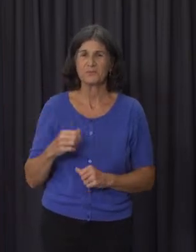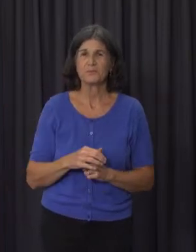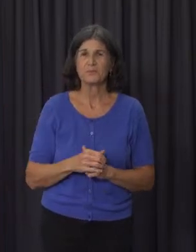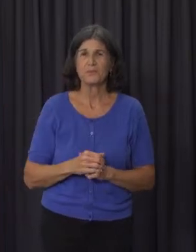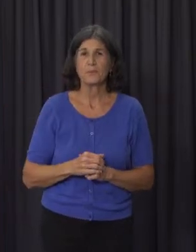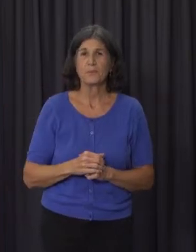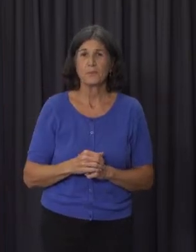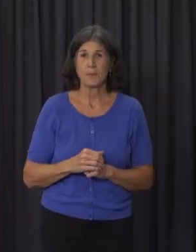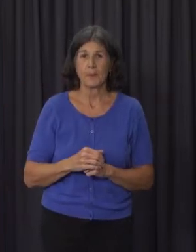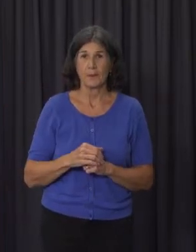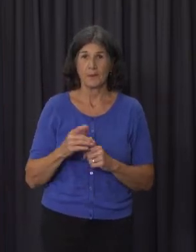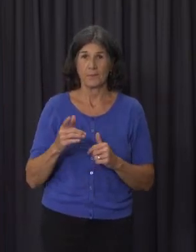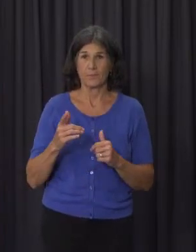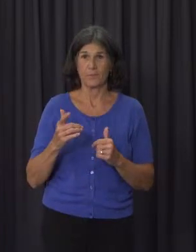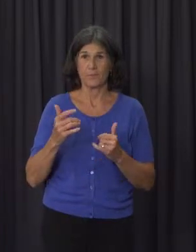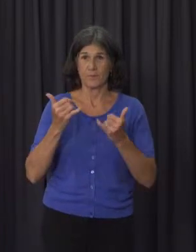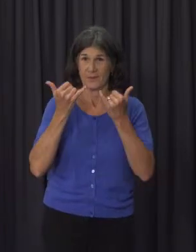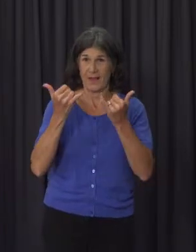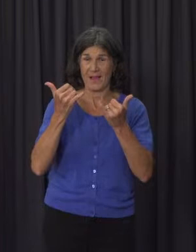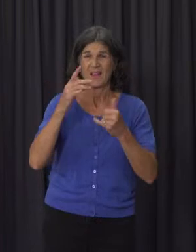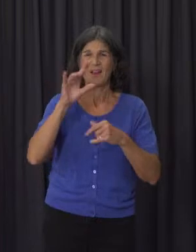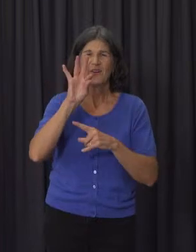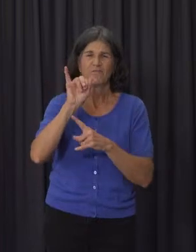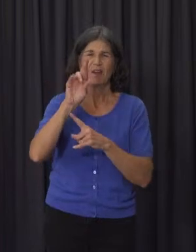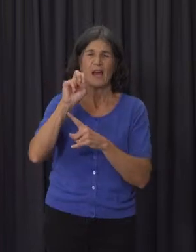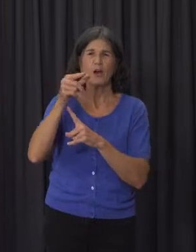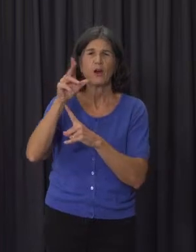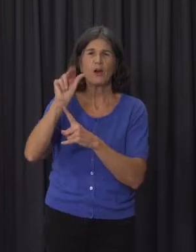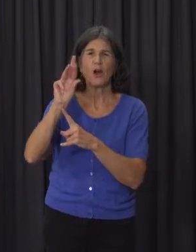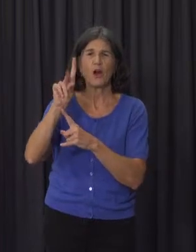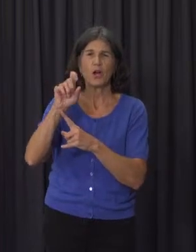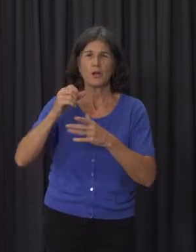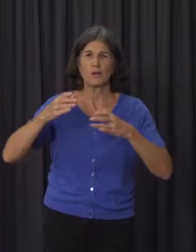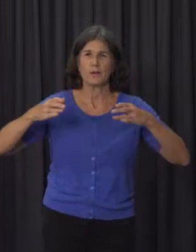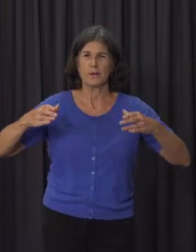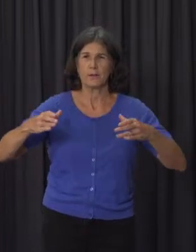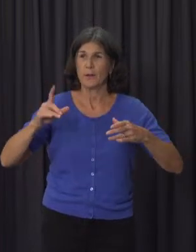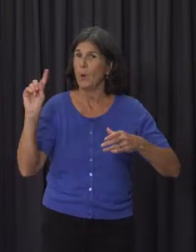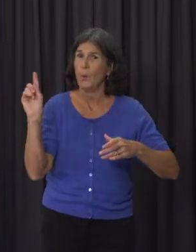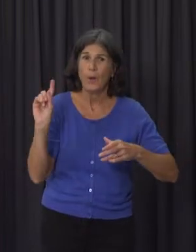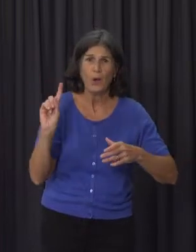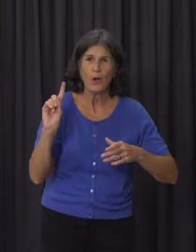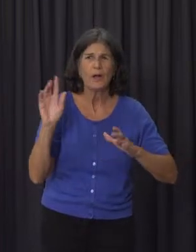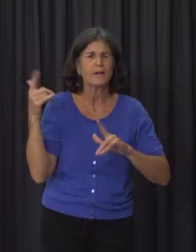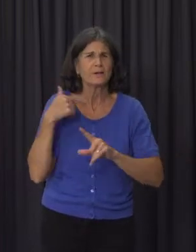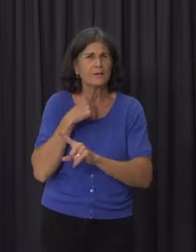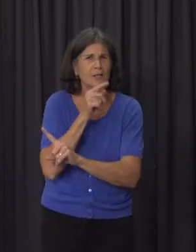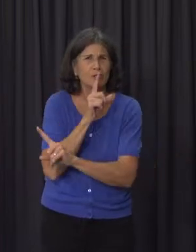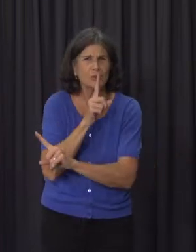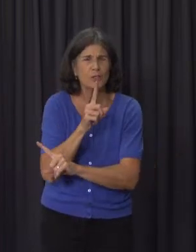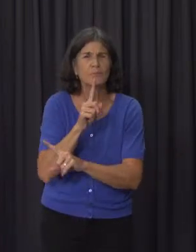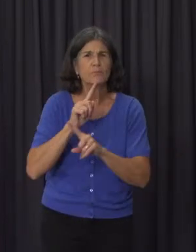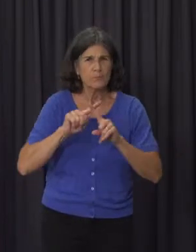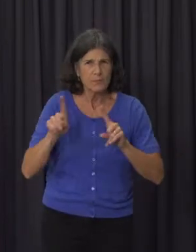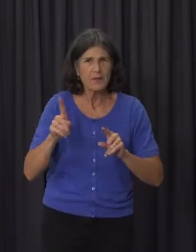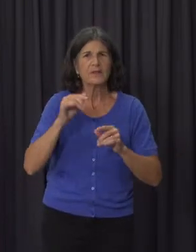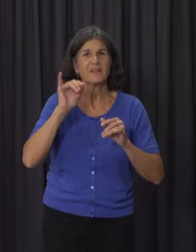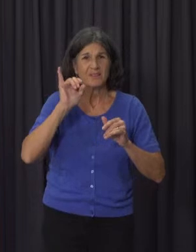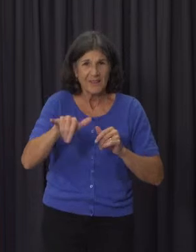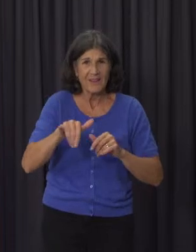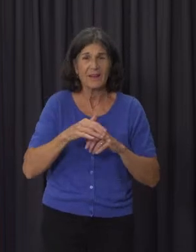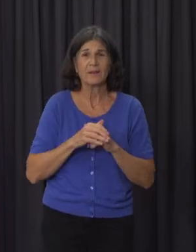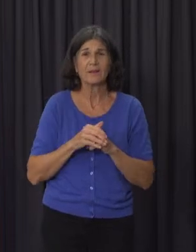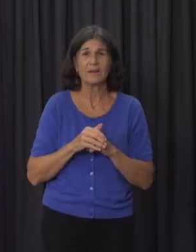in the Grand Prairie area, but I can say that in general, fire guards are one of several methods that we use to protect a community from